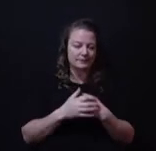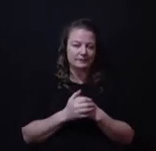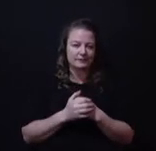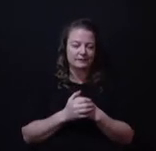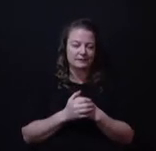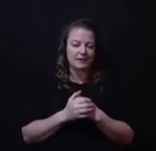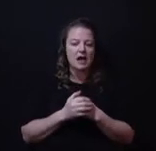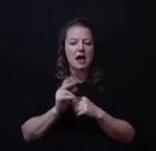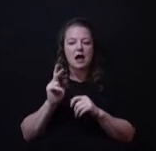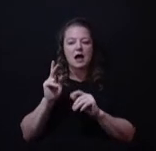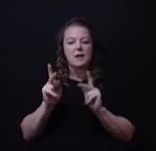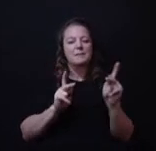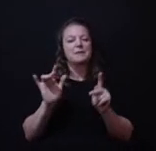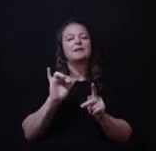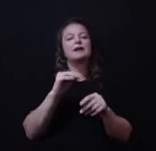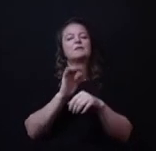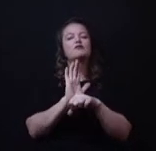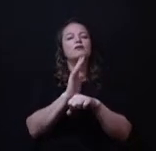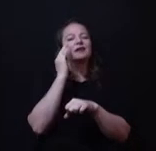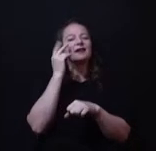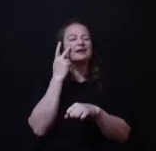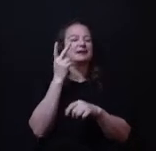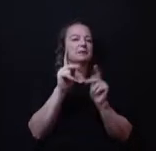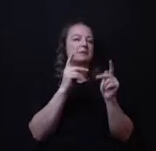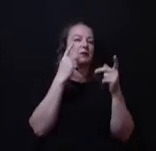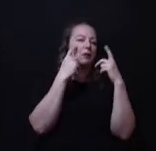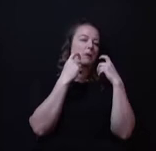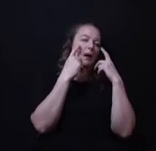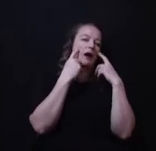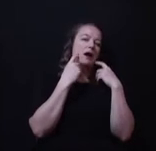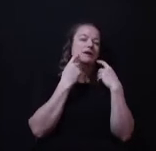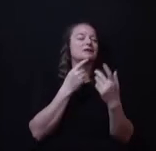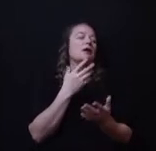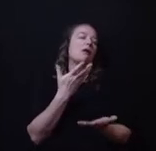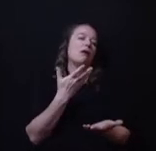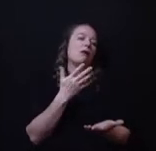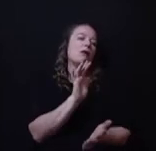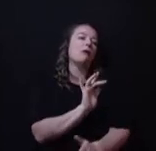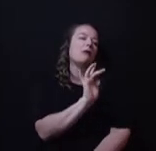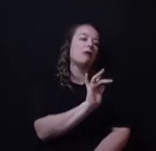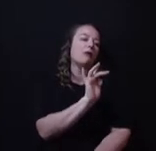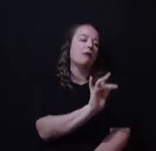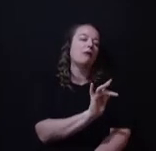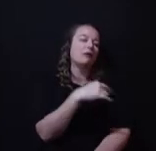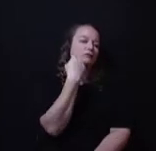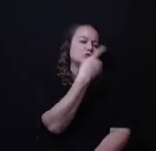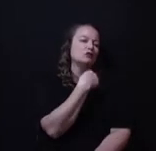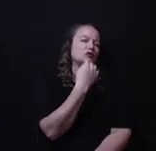There are people like in movies when you see them cry, you look at them and you go, "Aw."